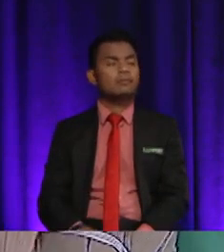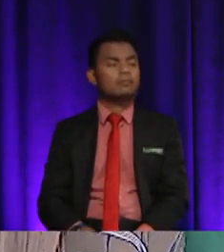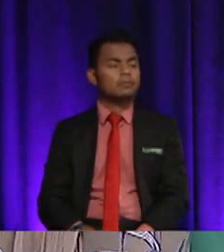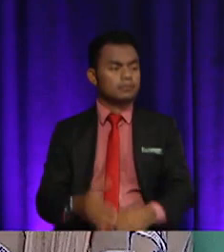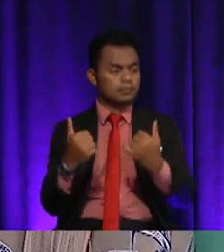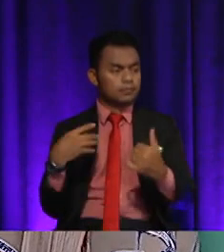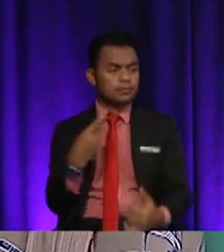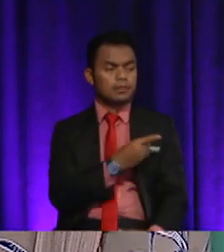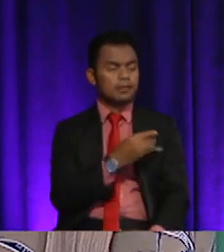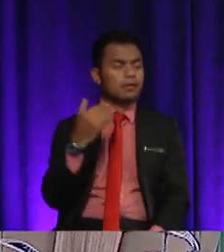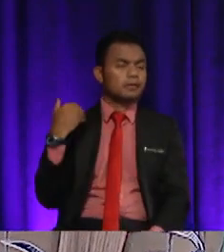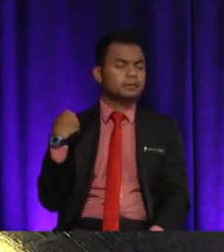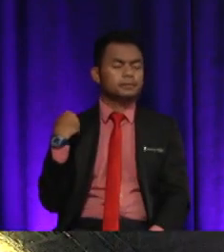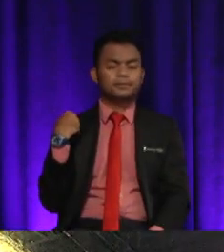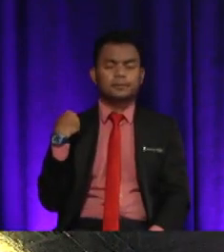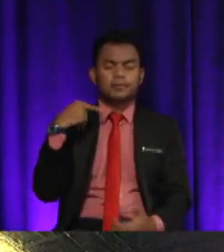one. Anyone?